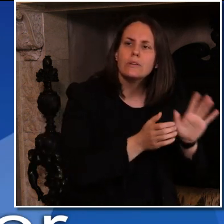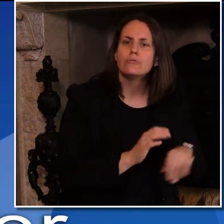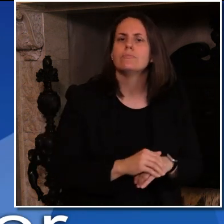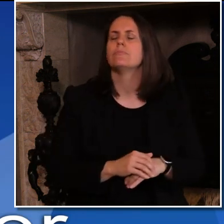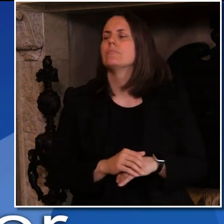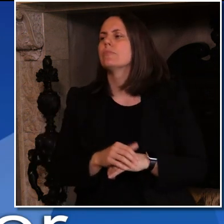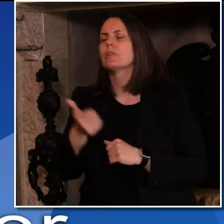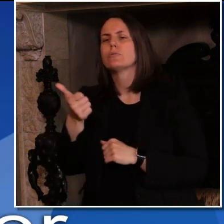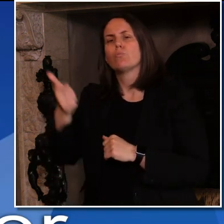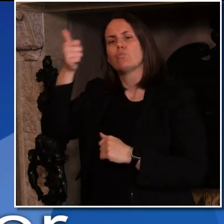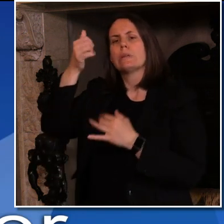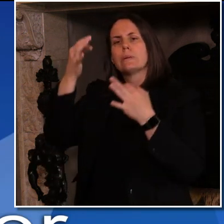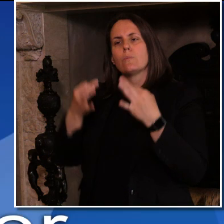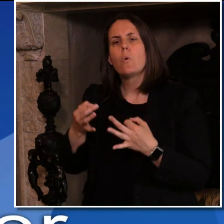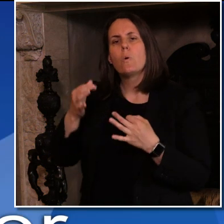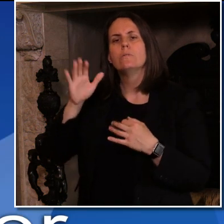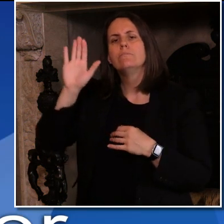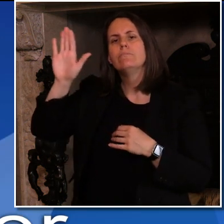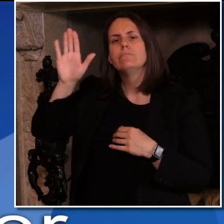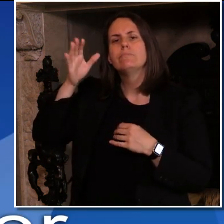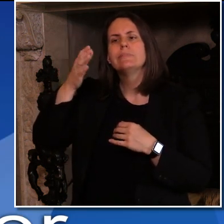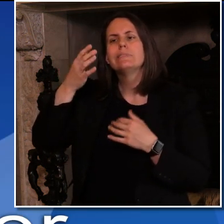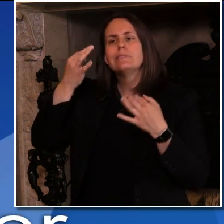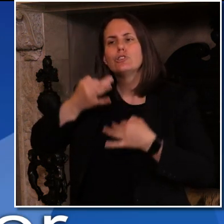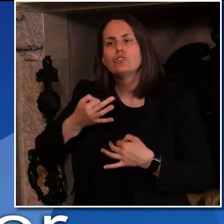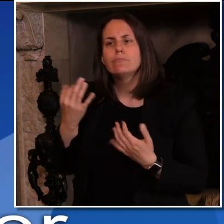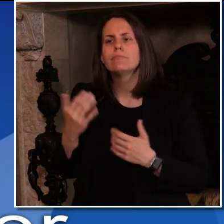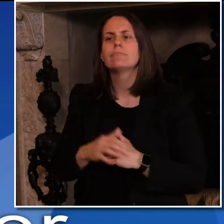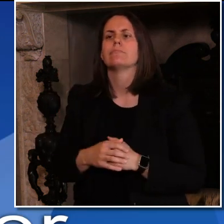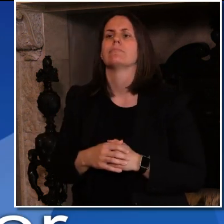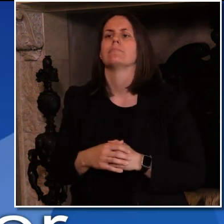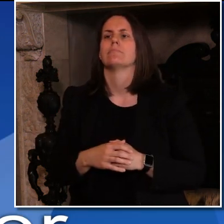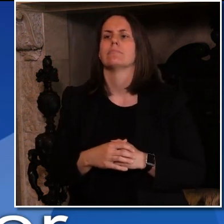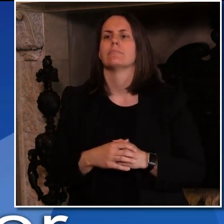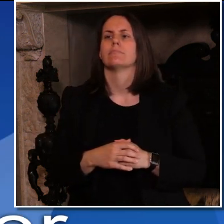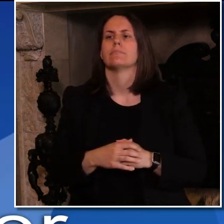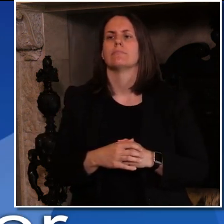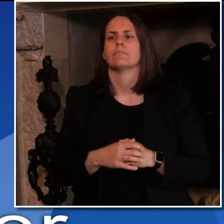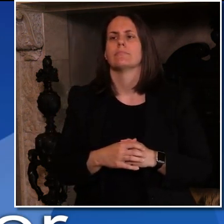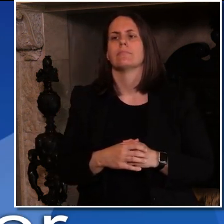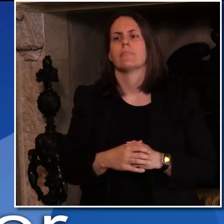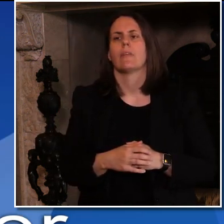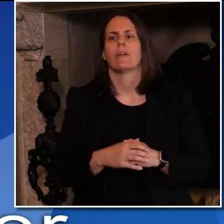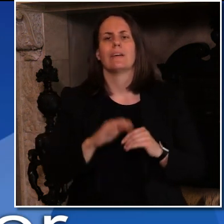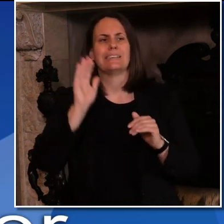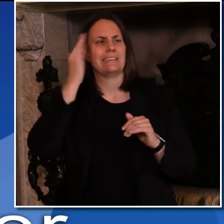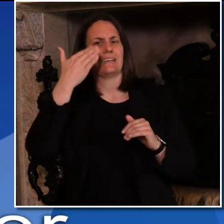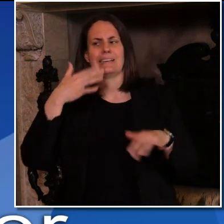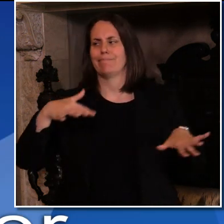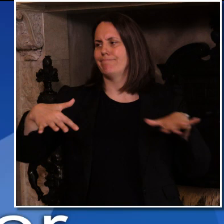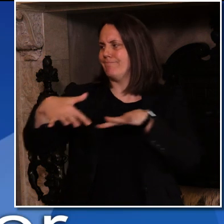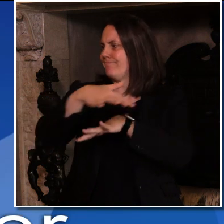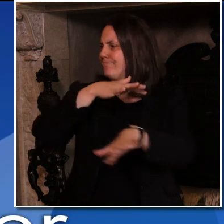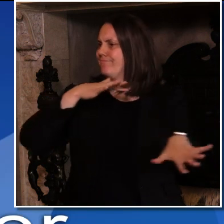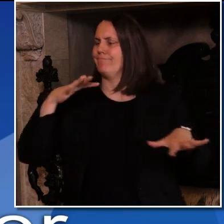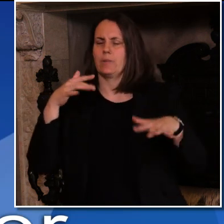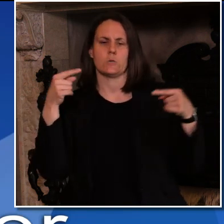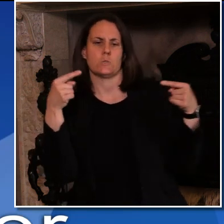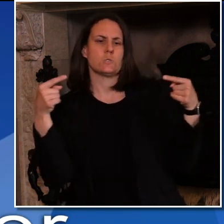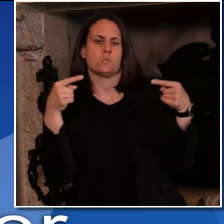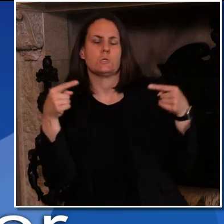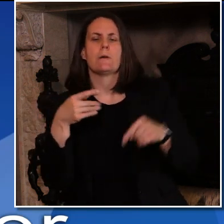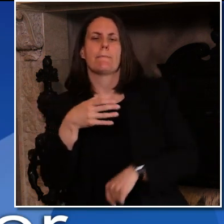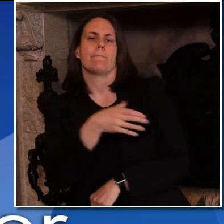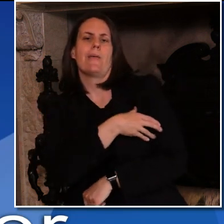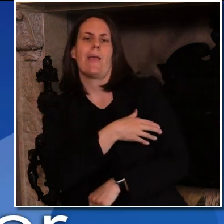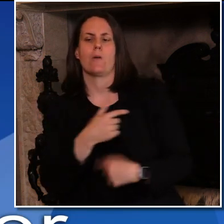This is just the latest example of something of a balance of power struggle that involves legislative and executive branches that go